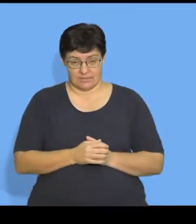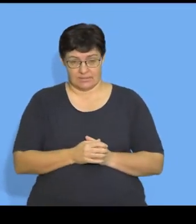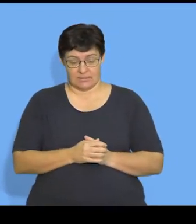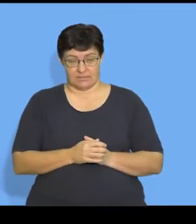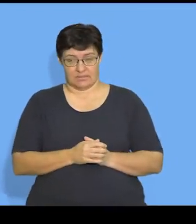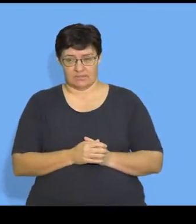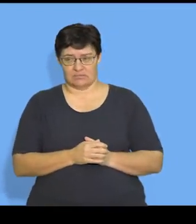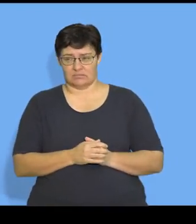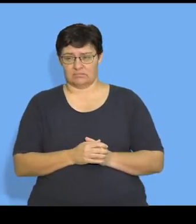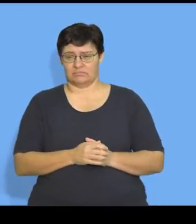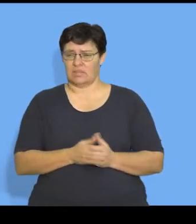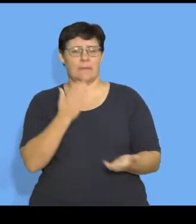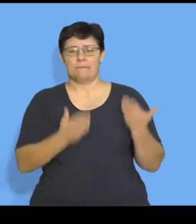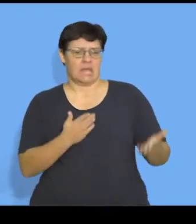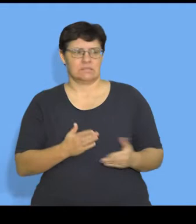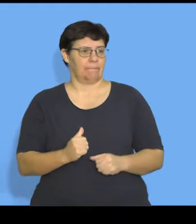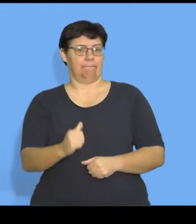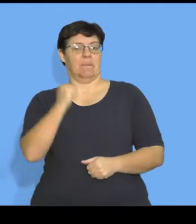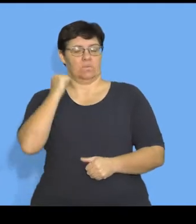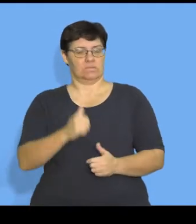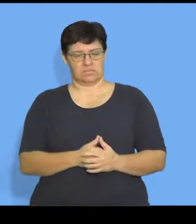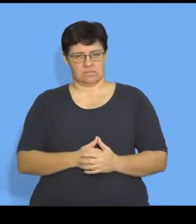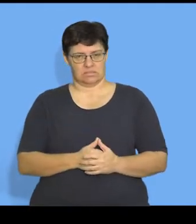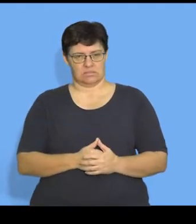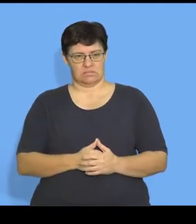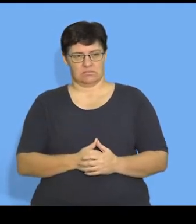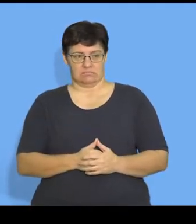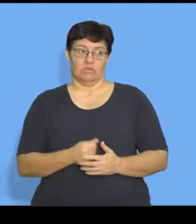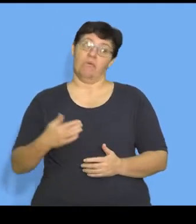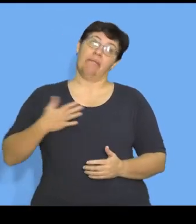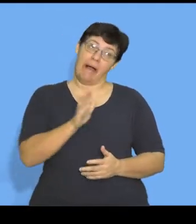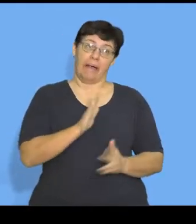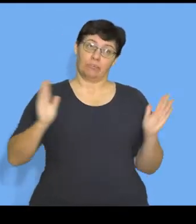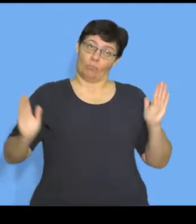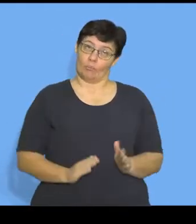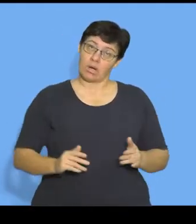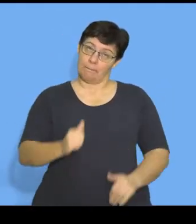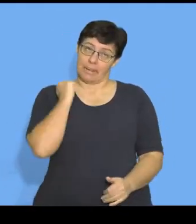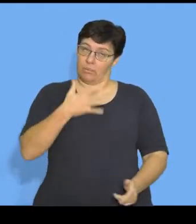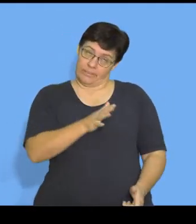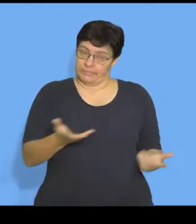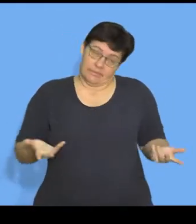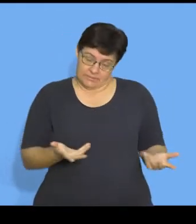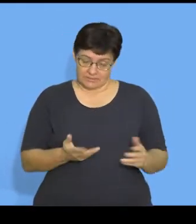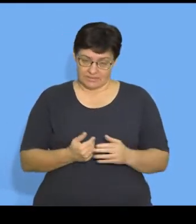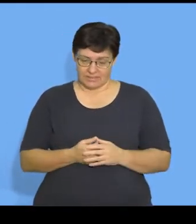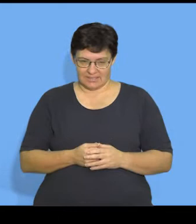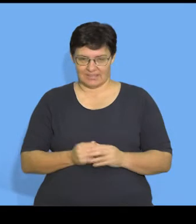Okay? We never say that mass is going backwards, as much as sometimes we would like that. Okay? Which we measure